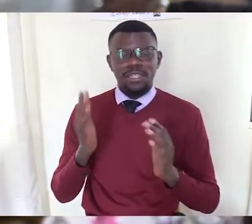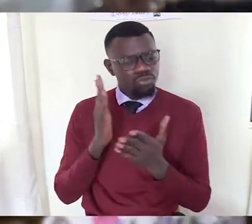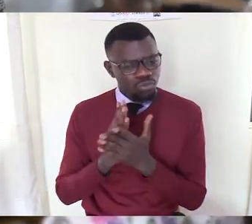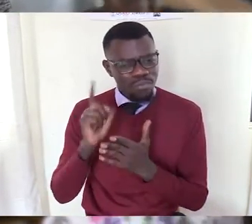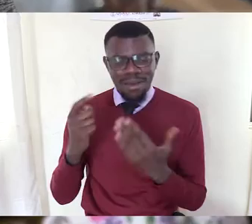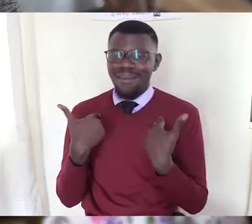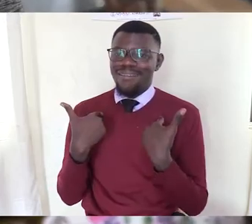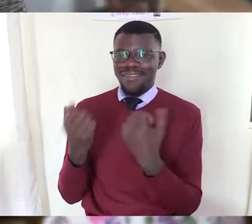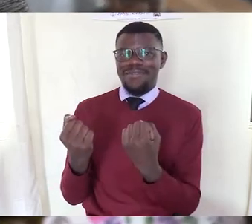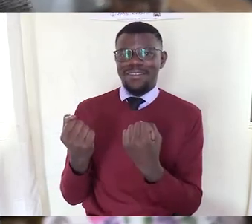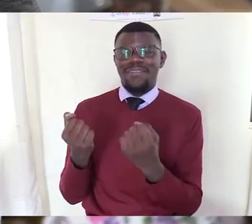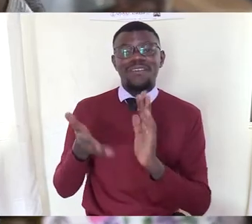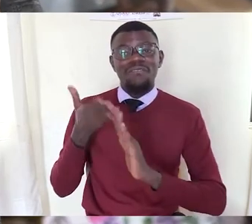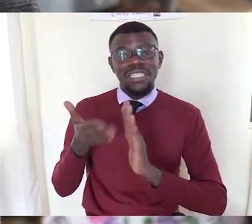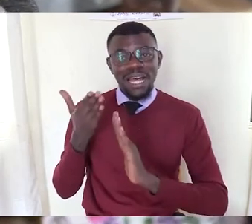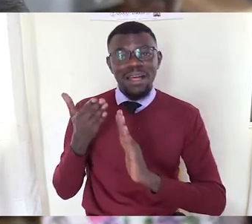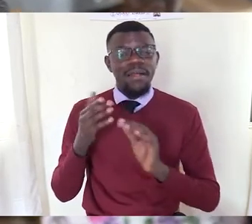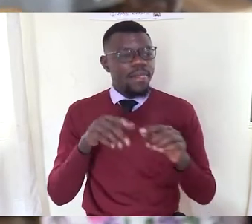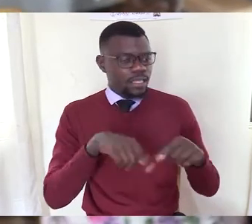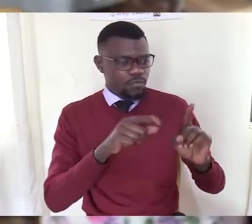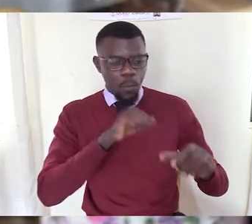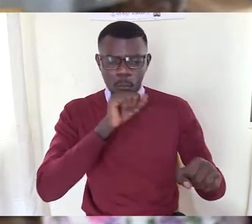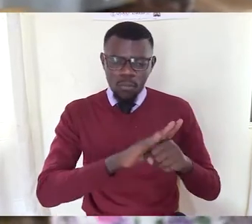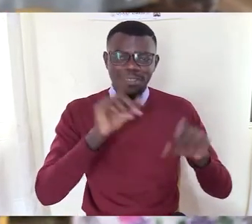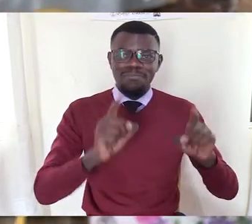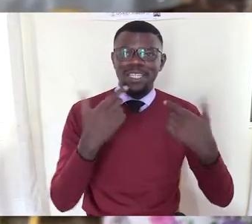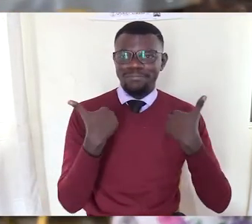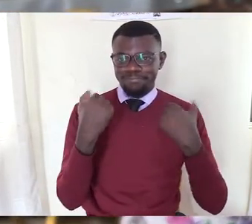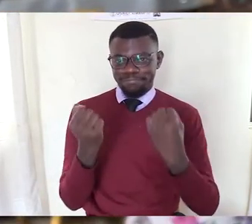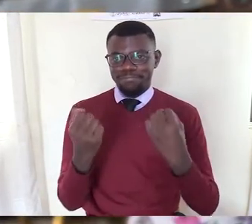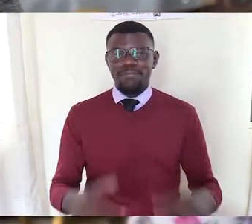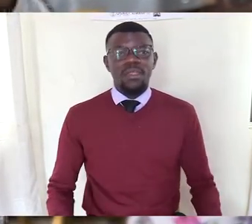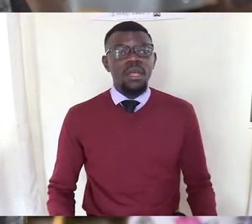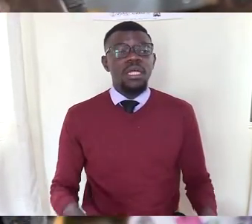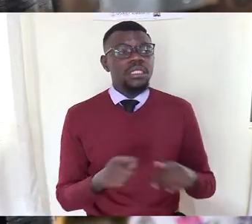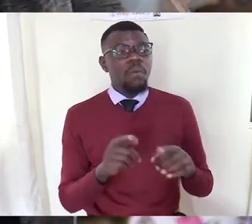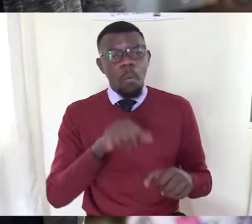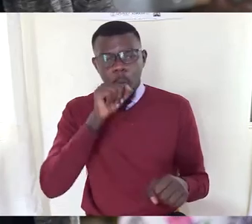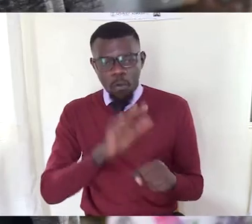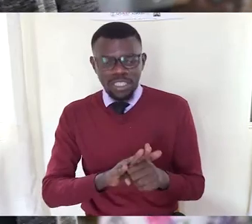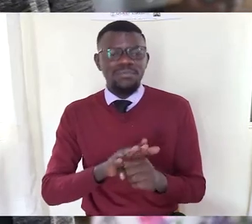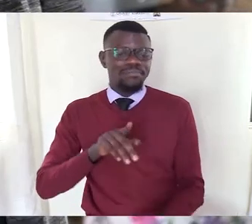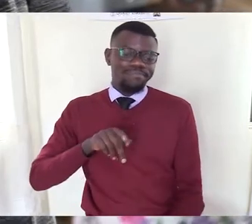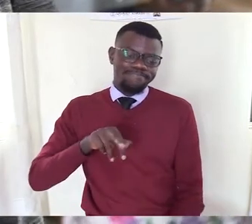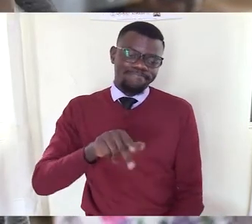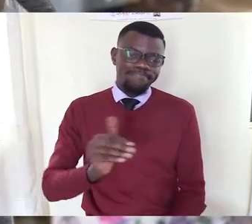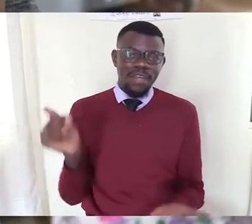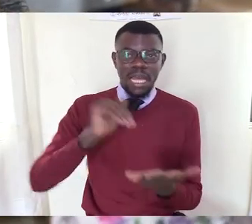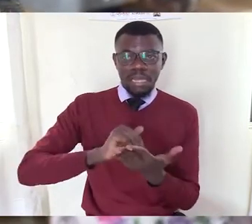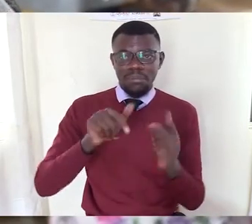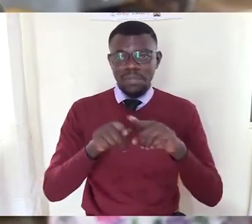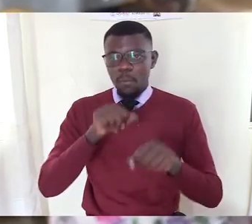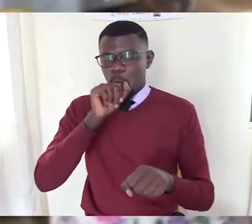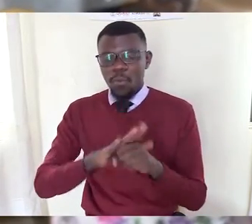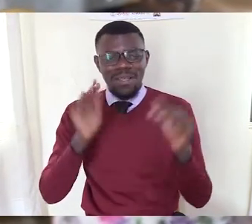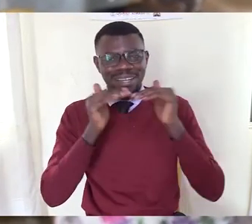recover. And she promised to recover. She promised to walk again. She promised